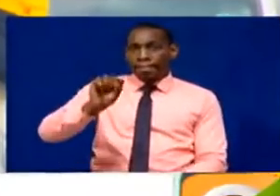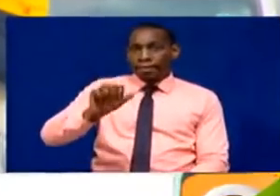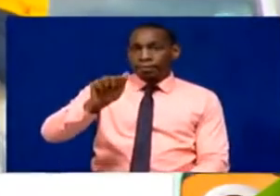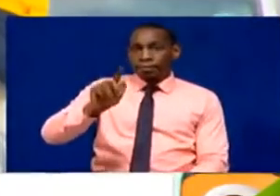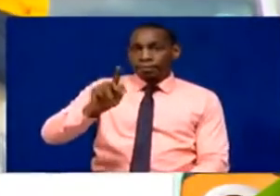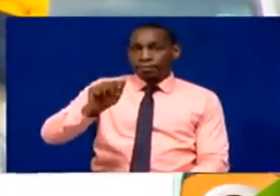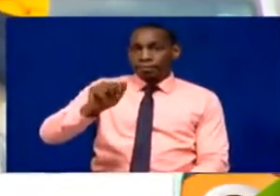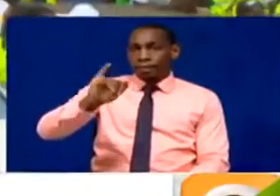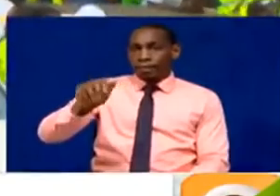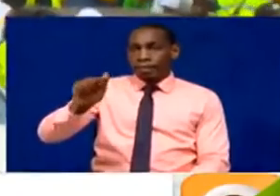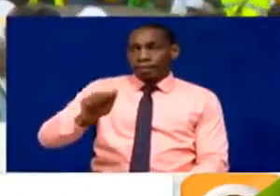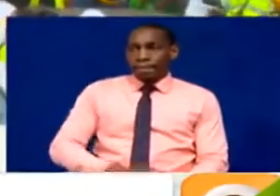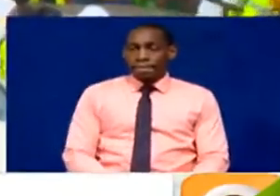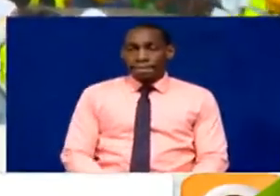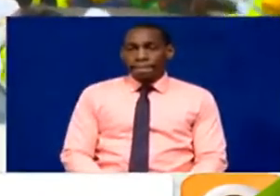Sakaja.